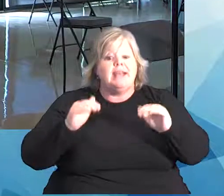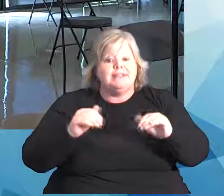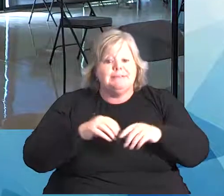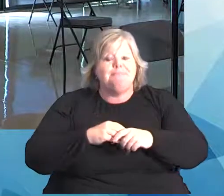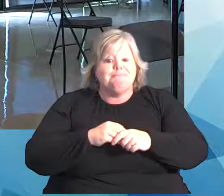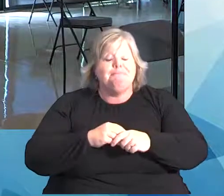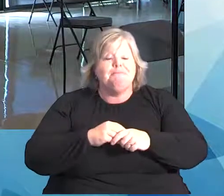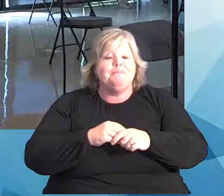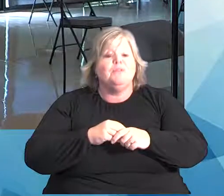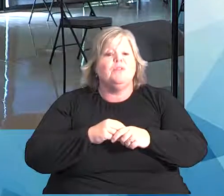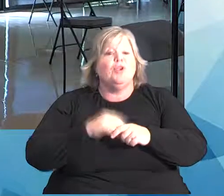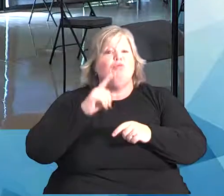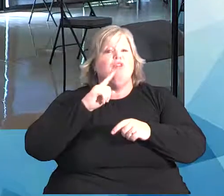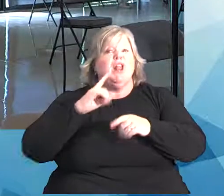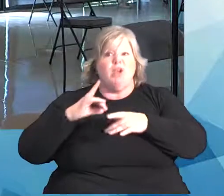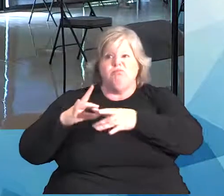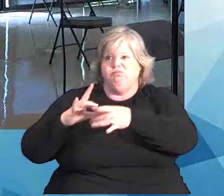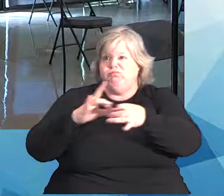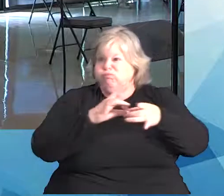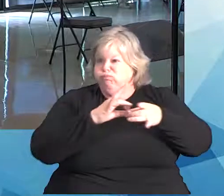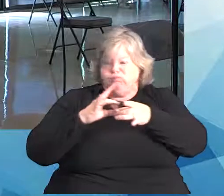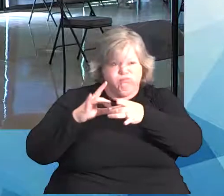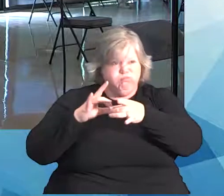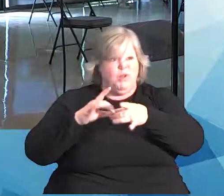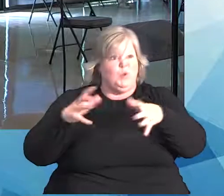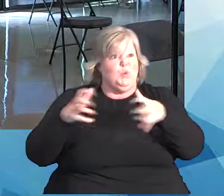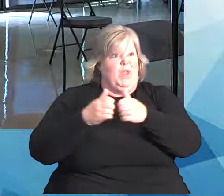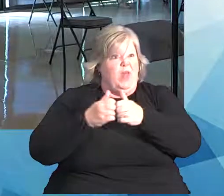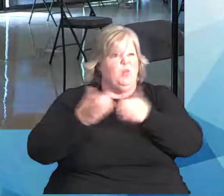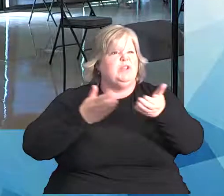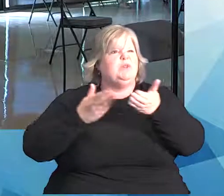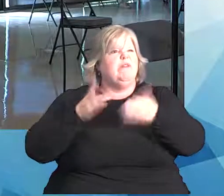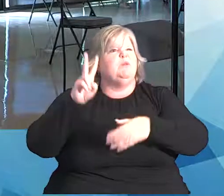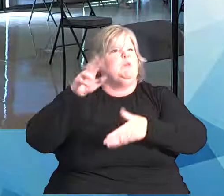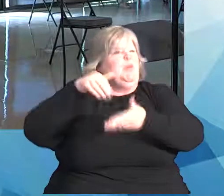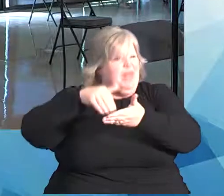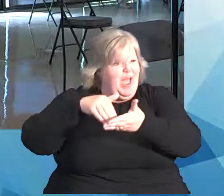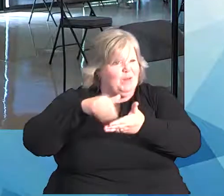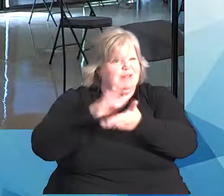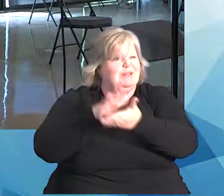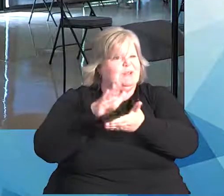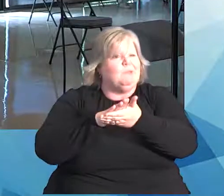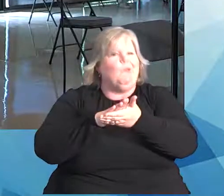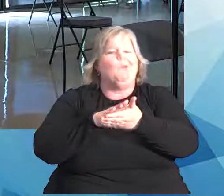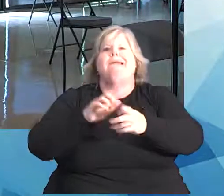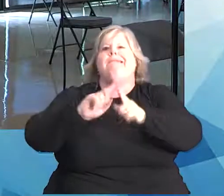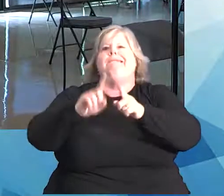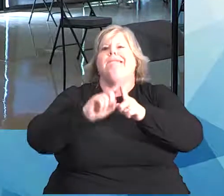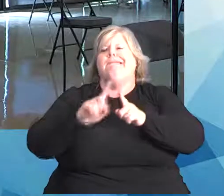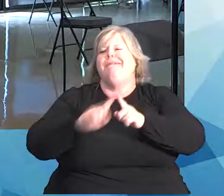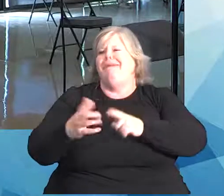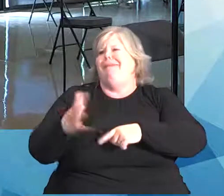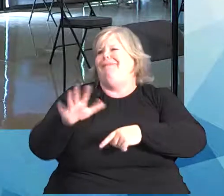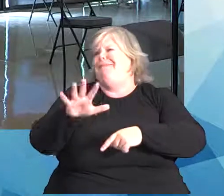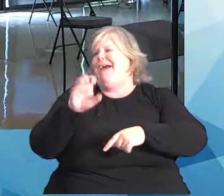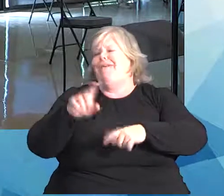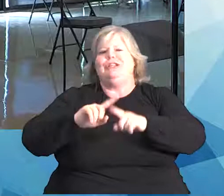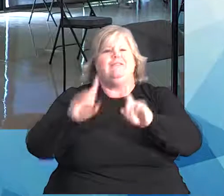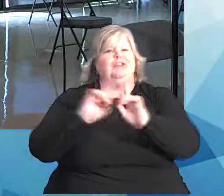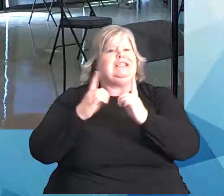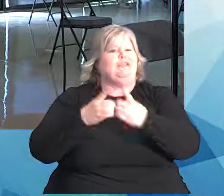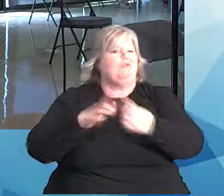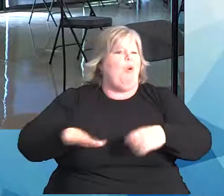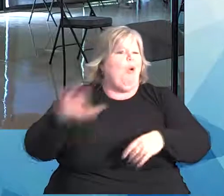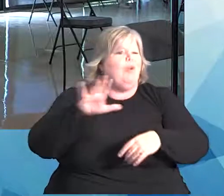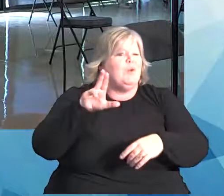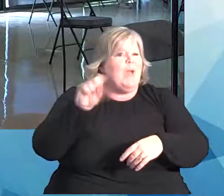Collectively, we service more than 2,000 schools in over 500 districts across the United States. And